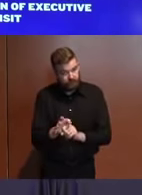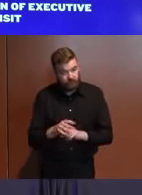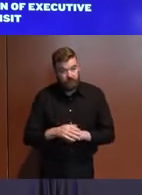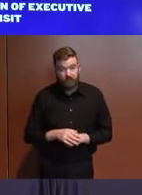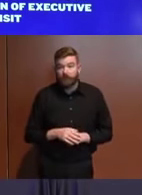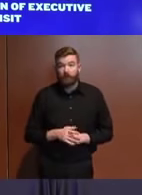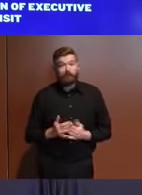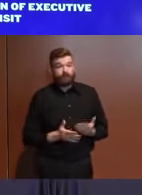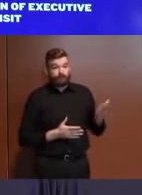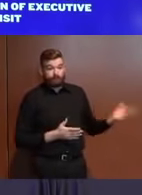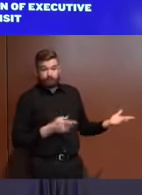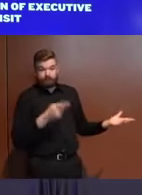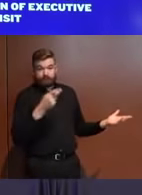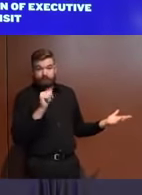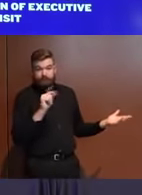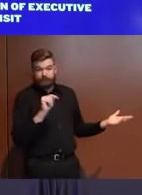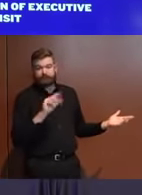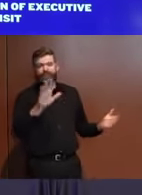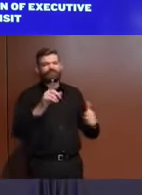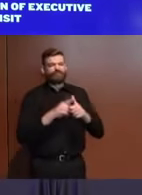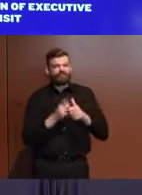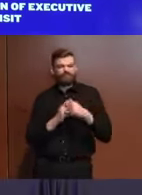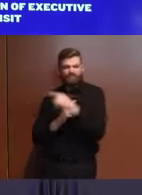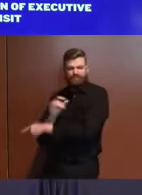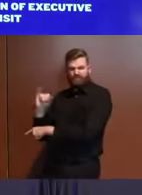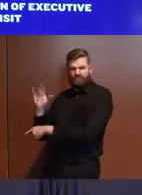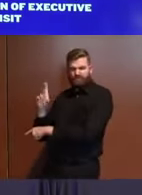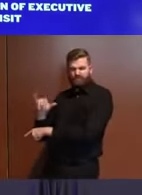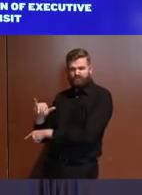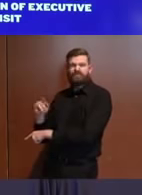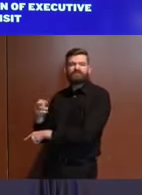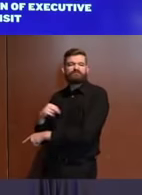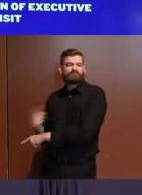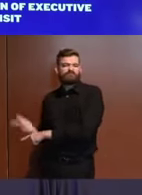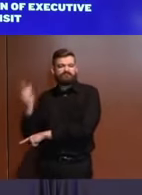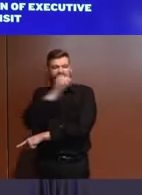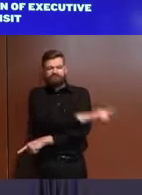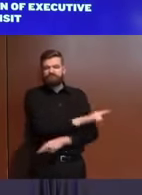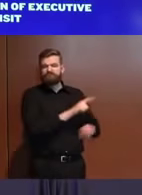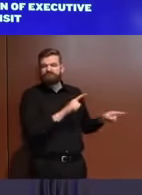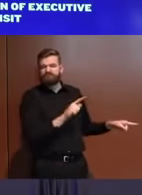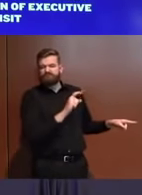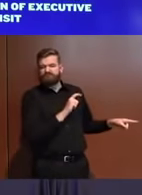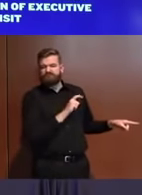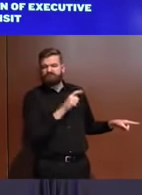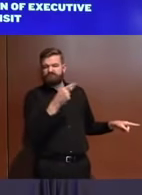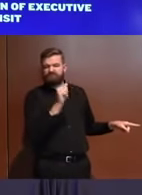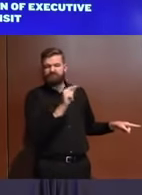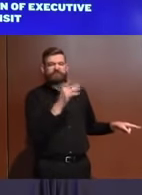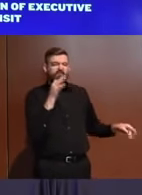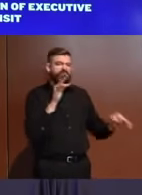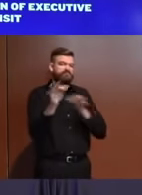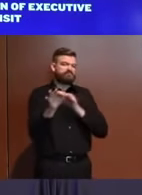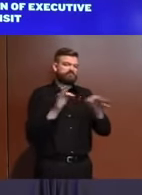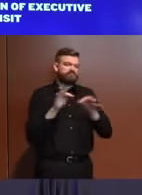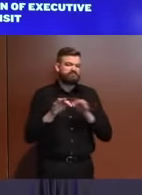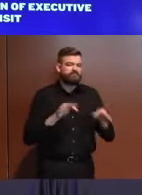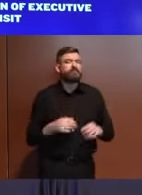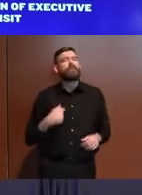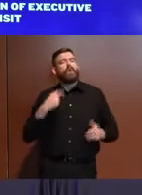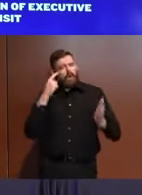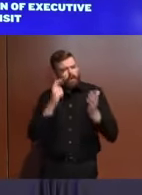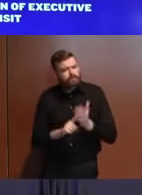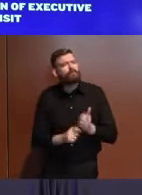Judy finishes, would love you to. We've had largely, broadly speaking, good compliance with